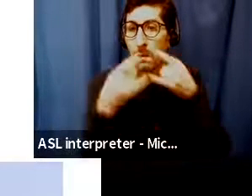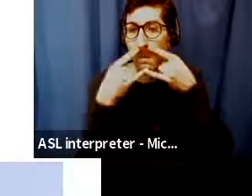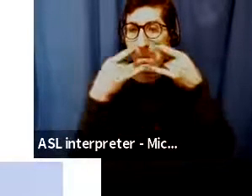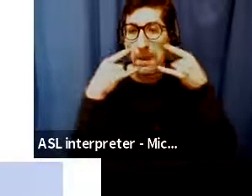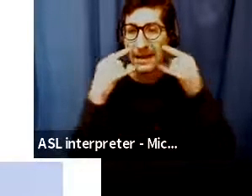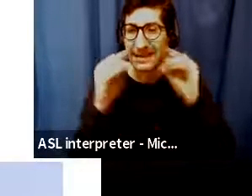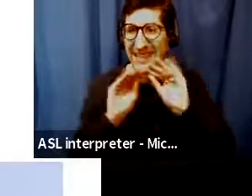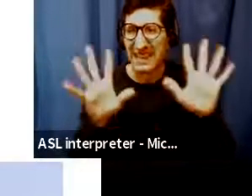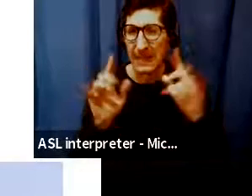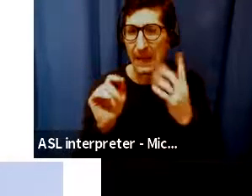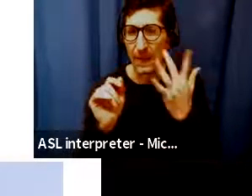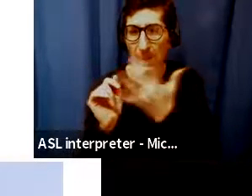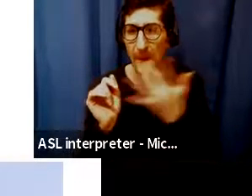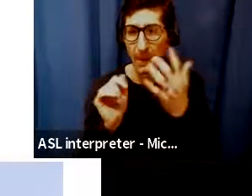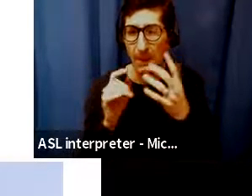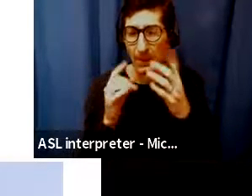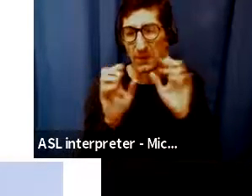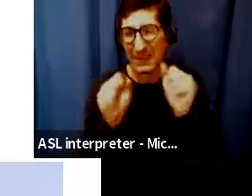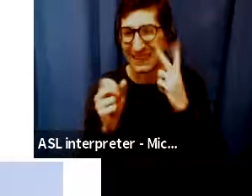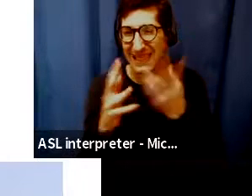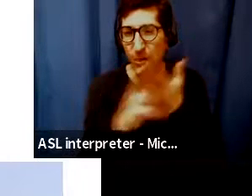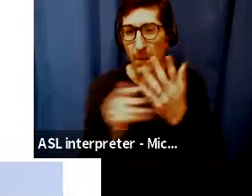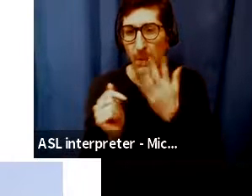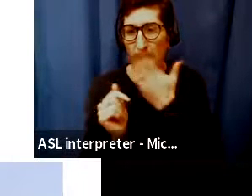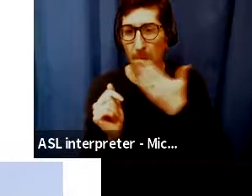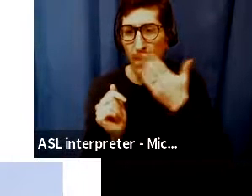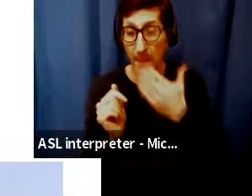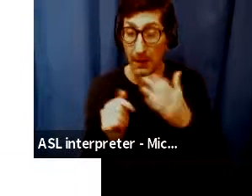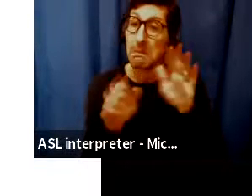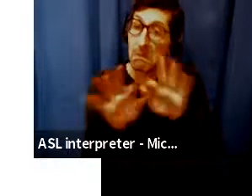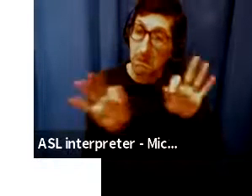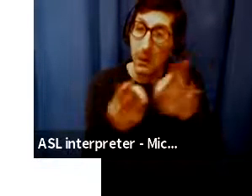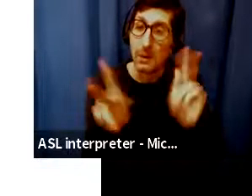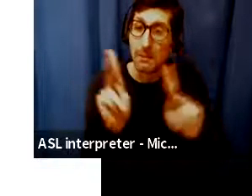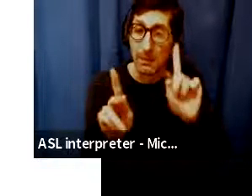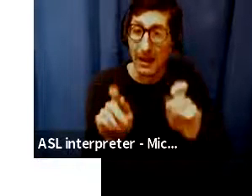person needs to be able to see your facial features.